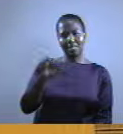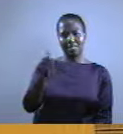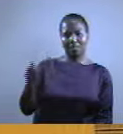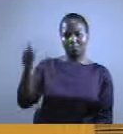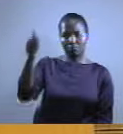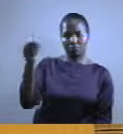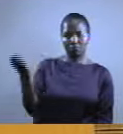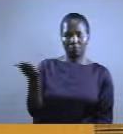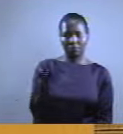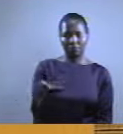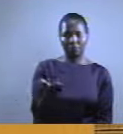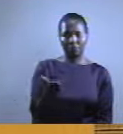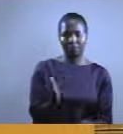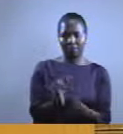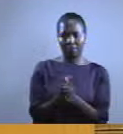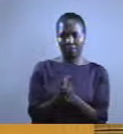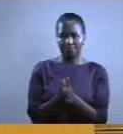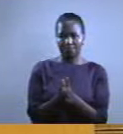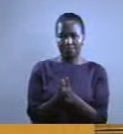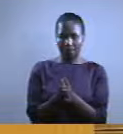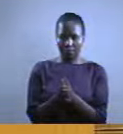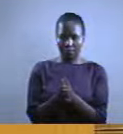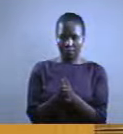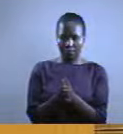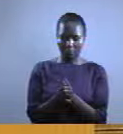Majority Party, the Honourable Chief Whip.